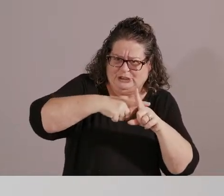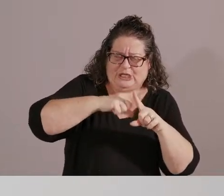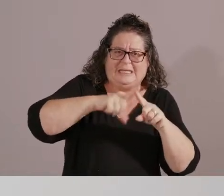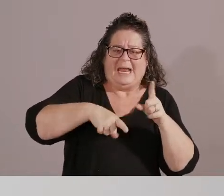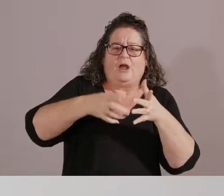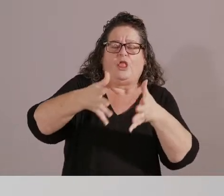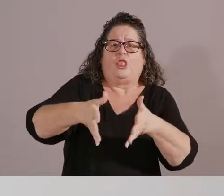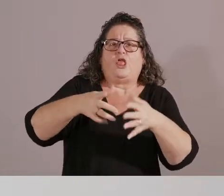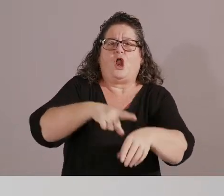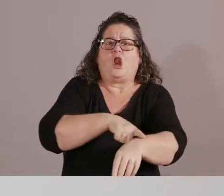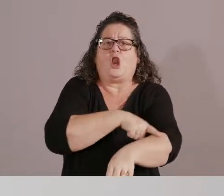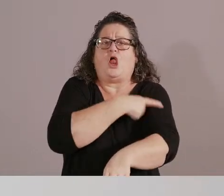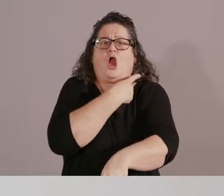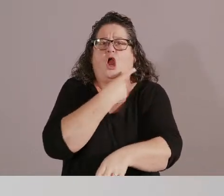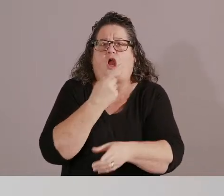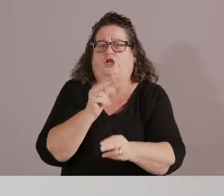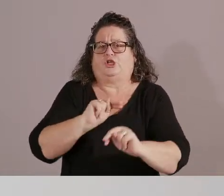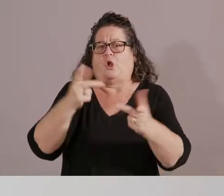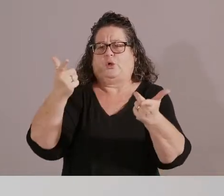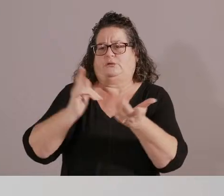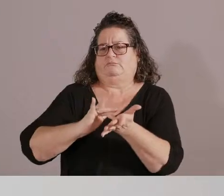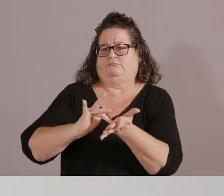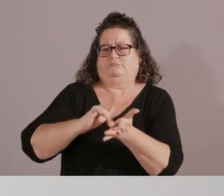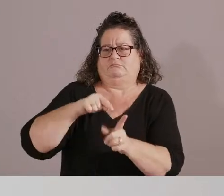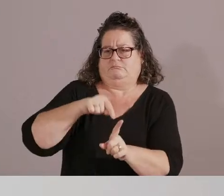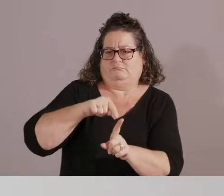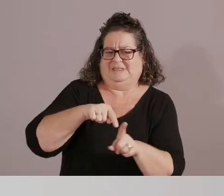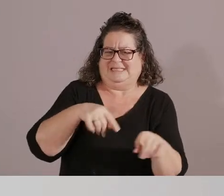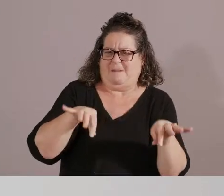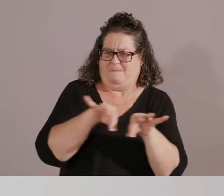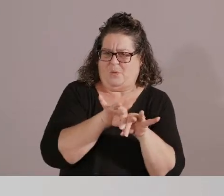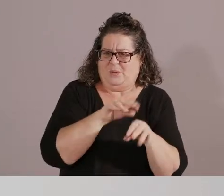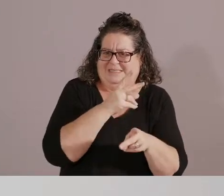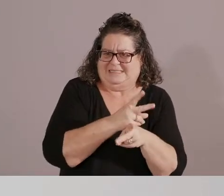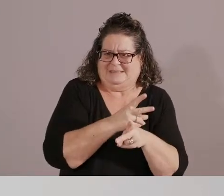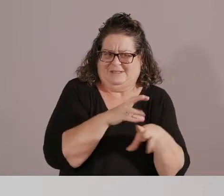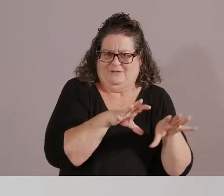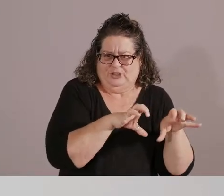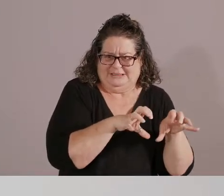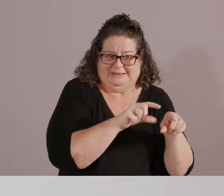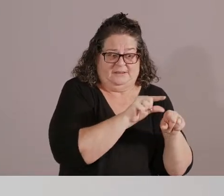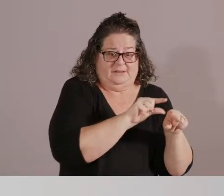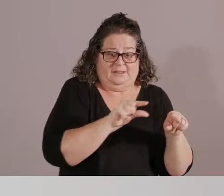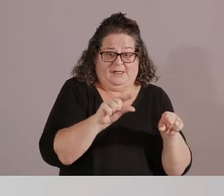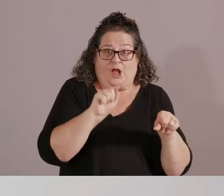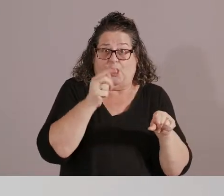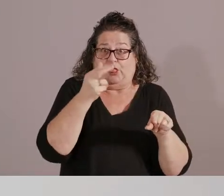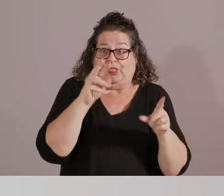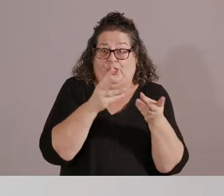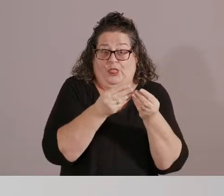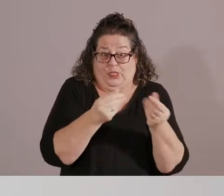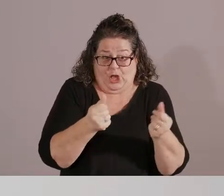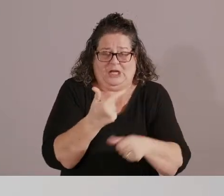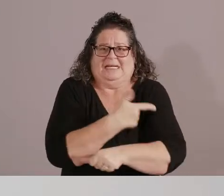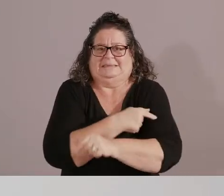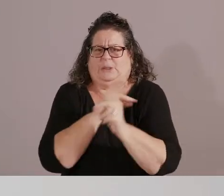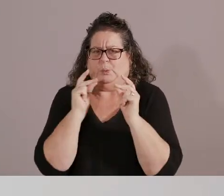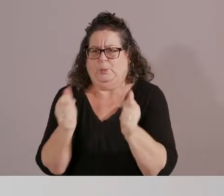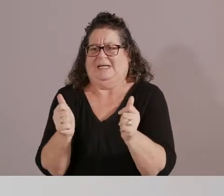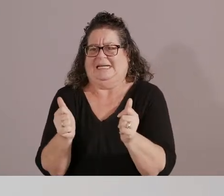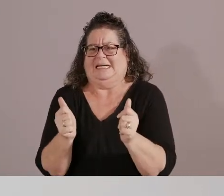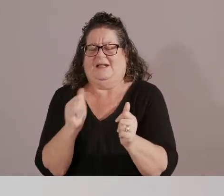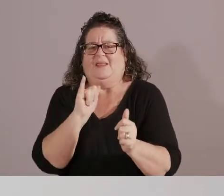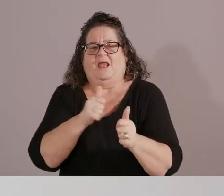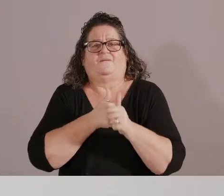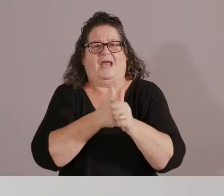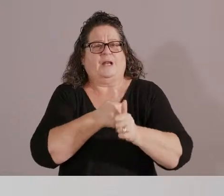reconstitute it. So make it so that you can inject it into somebody's arm, which is not good unless you've got some of